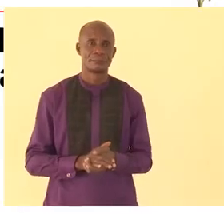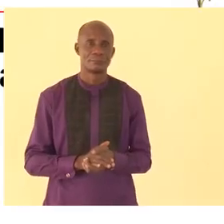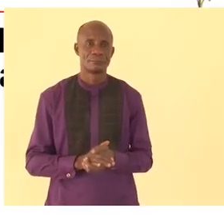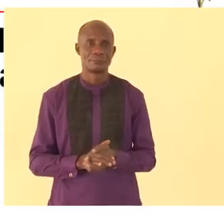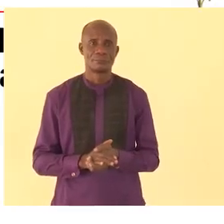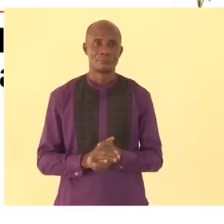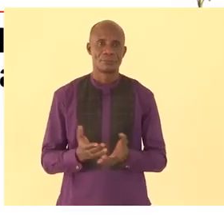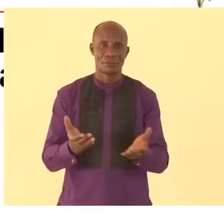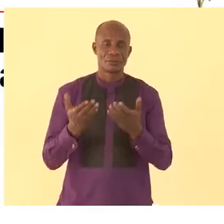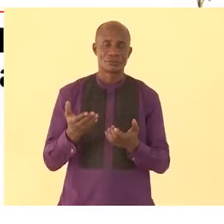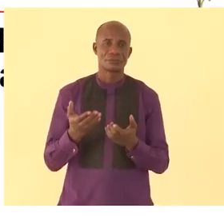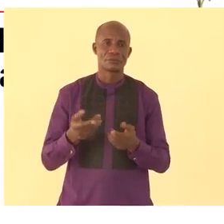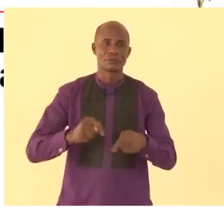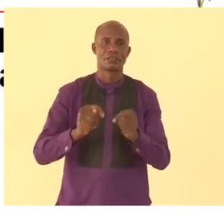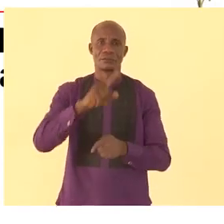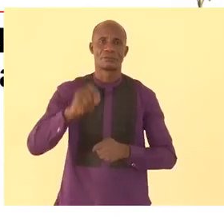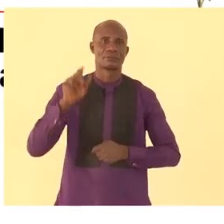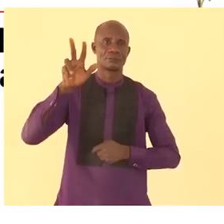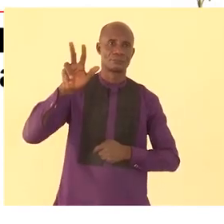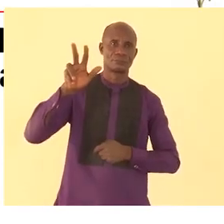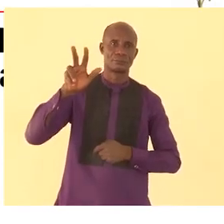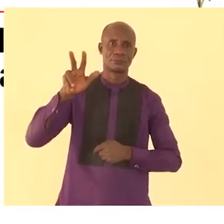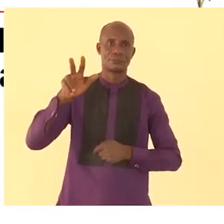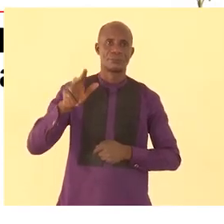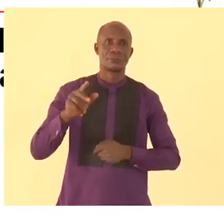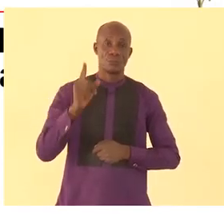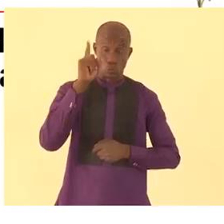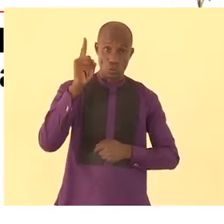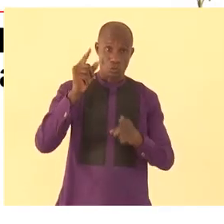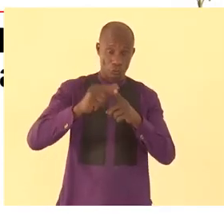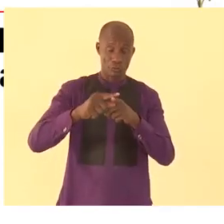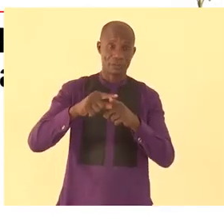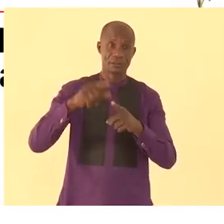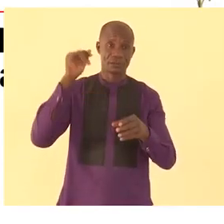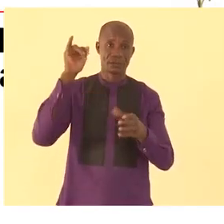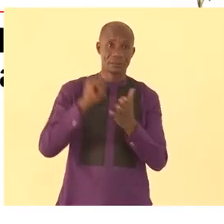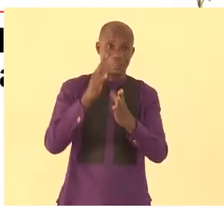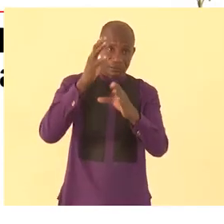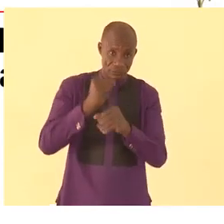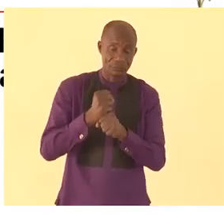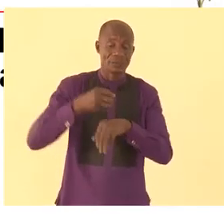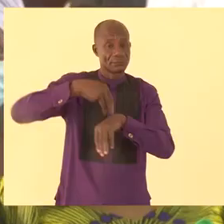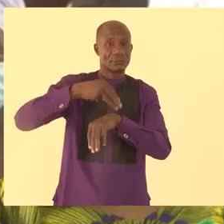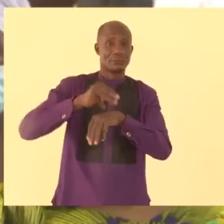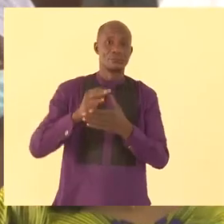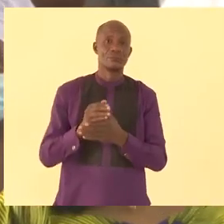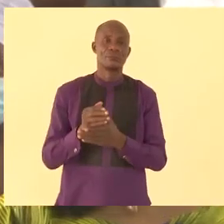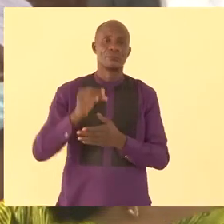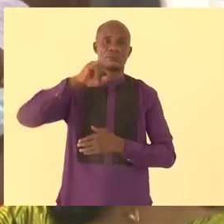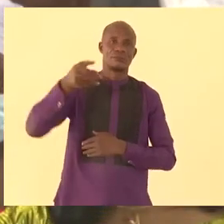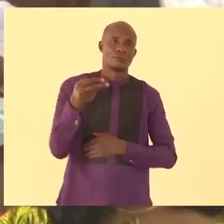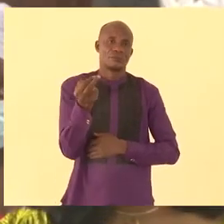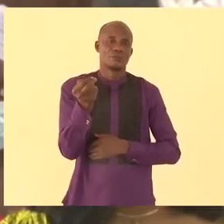I want to attempt question three. Okay. A single word or phrase that adequately captures the entire message